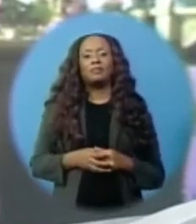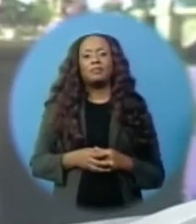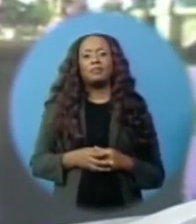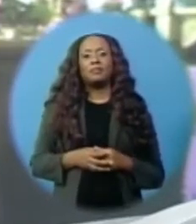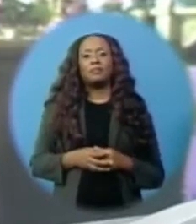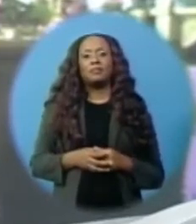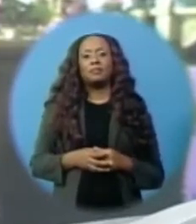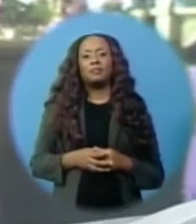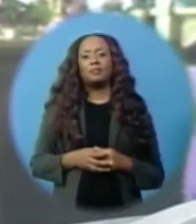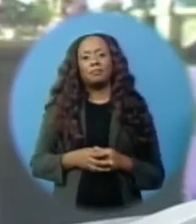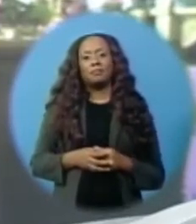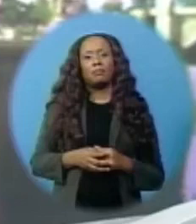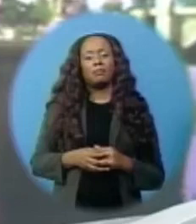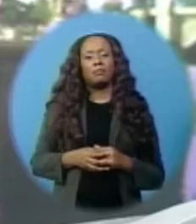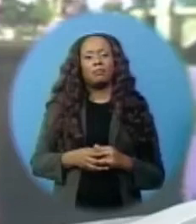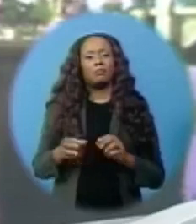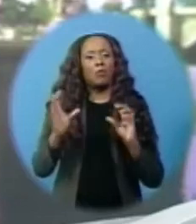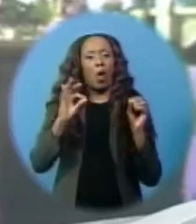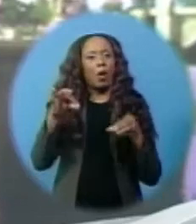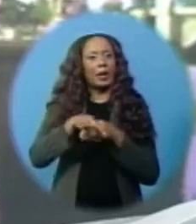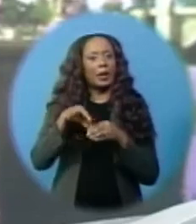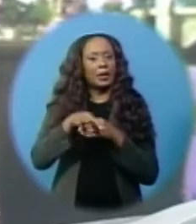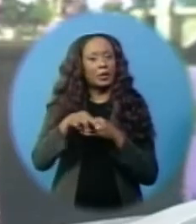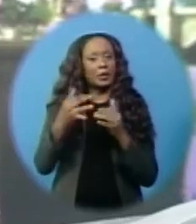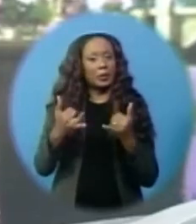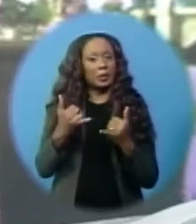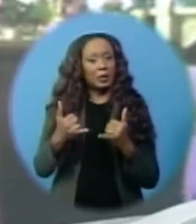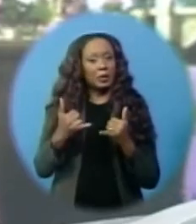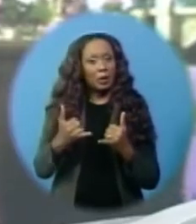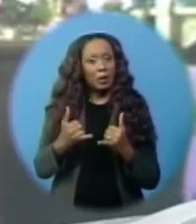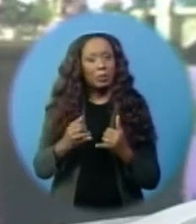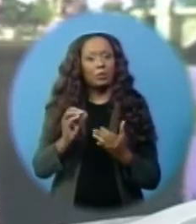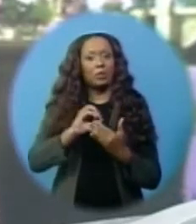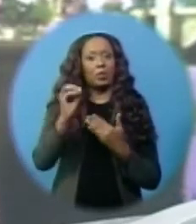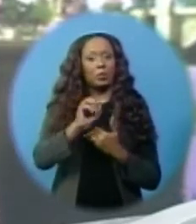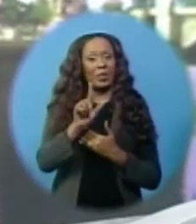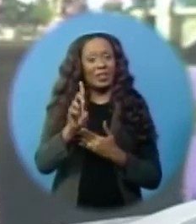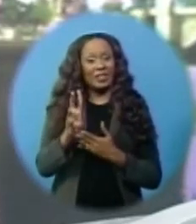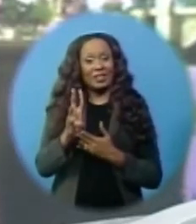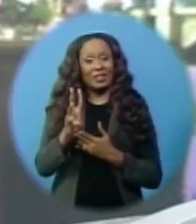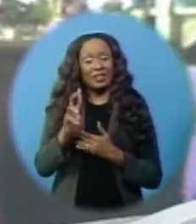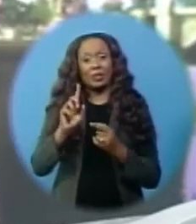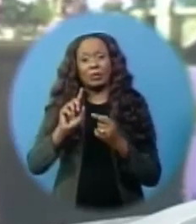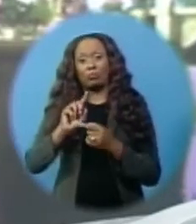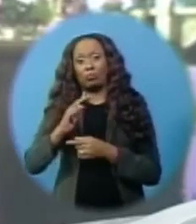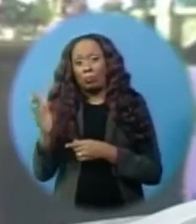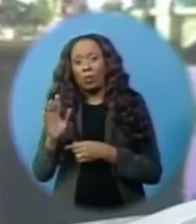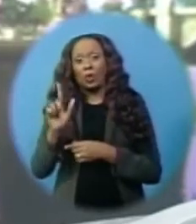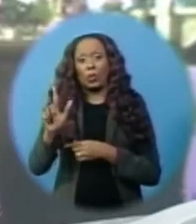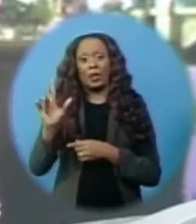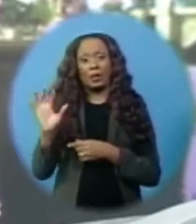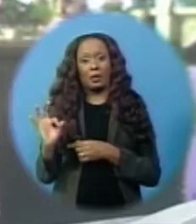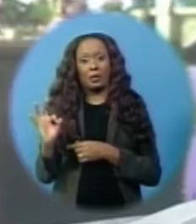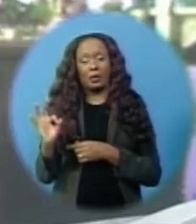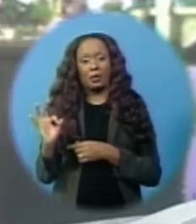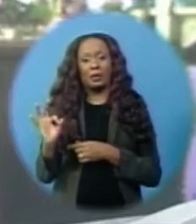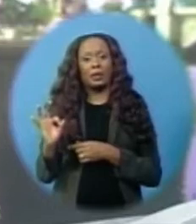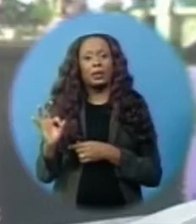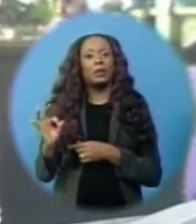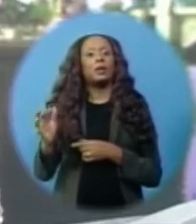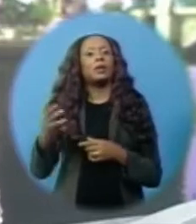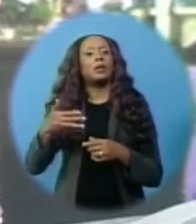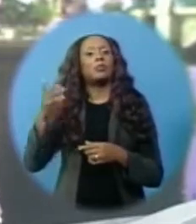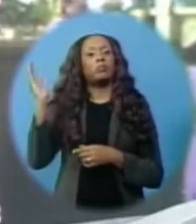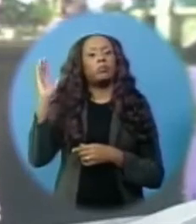says there will be no elections at the conference, which will run from October 26th to 29th in Queen's Park. The disclosure came